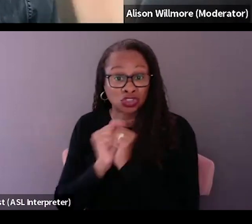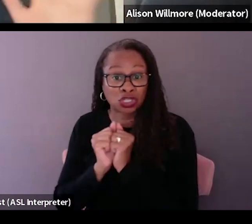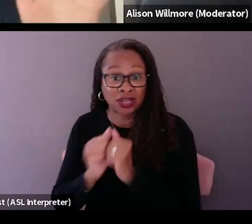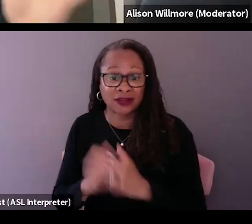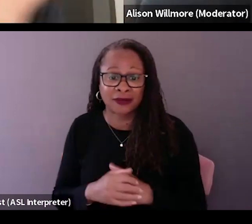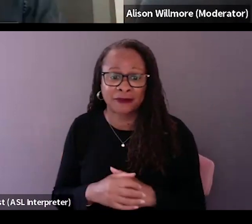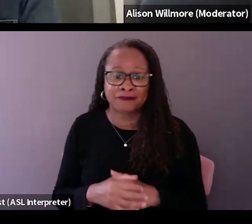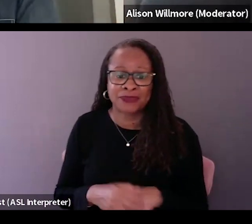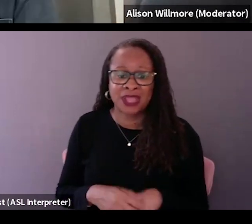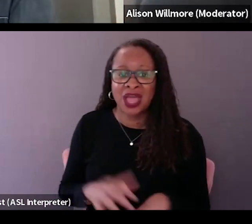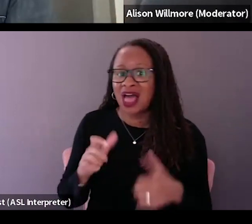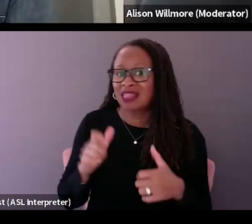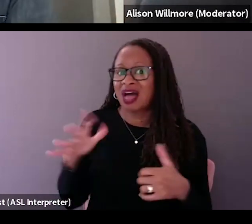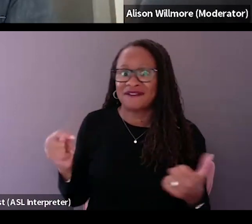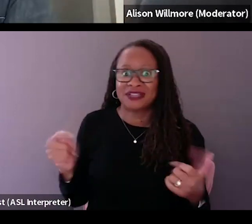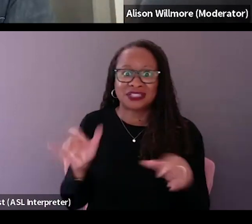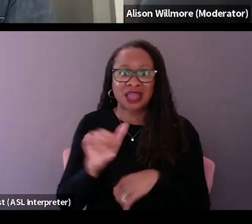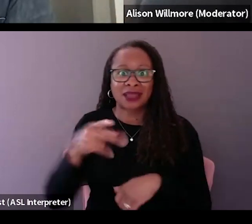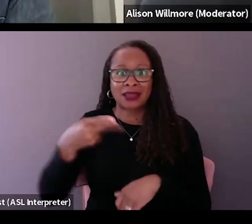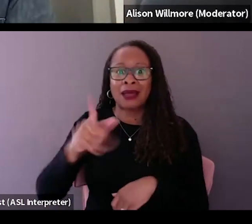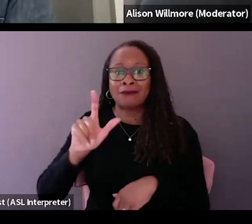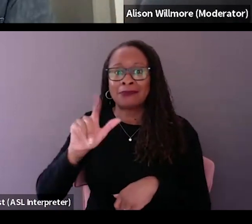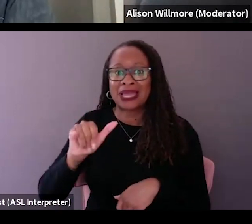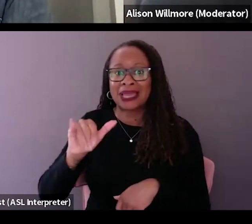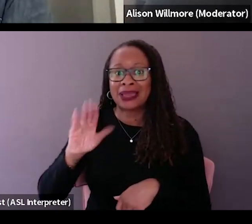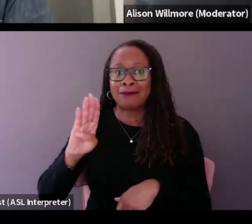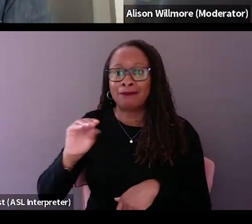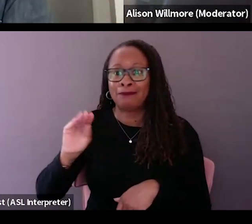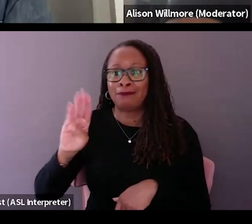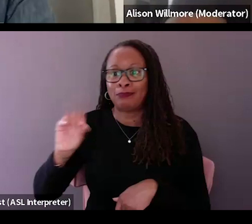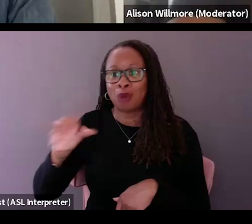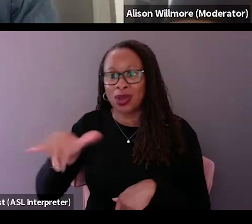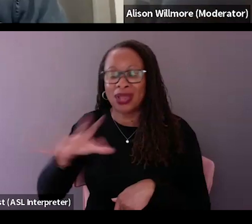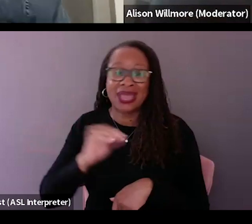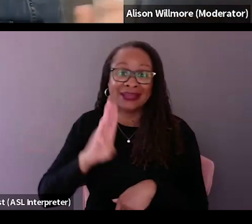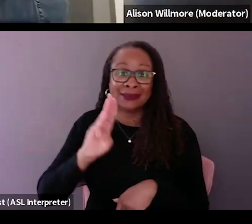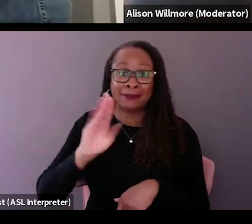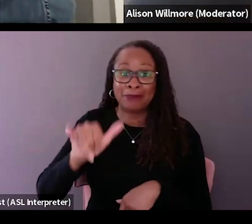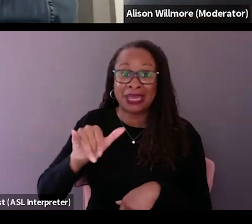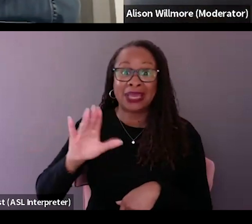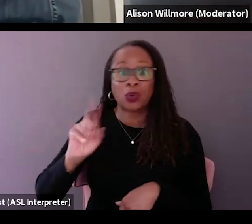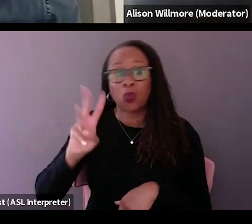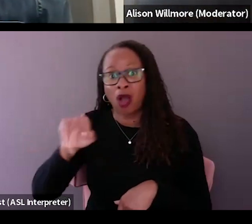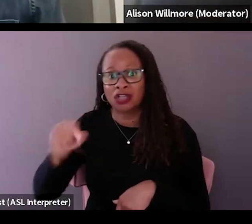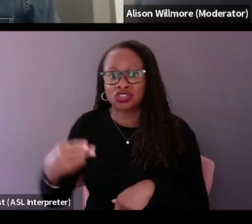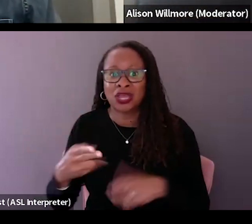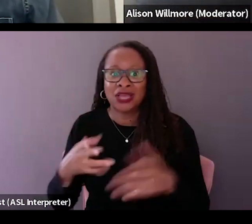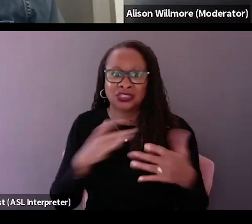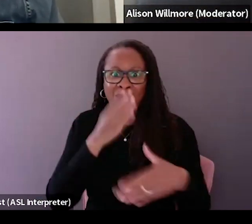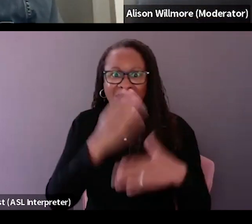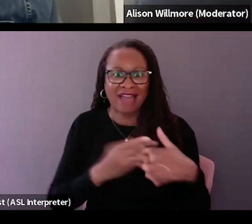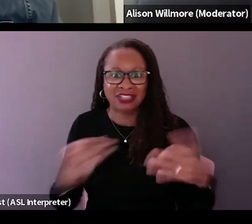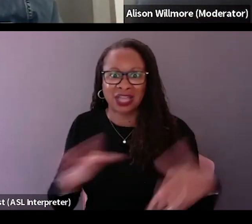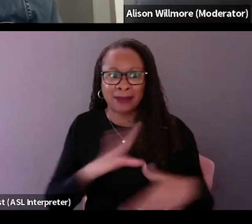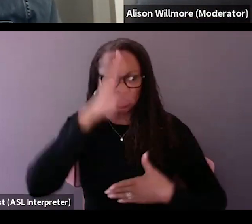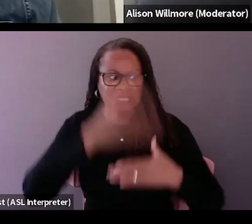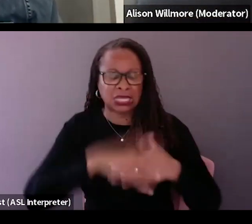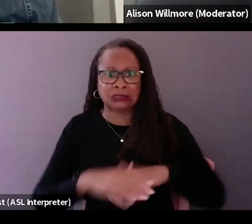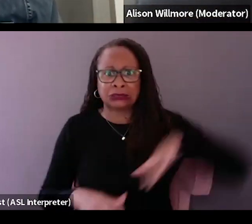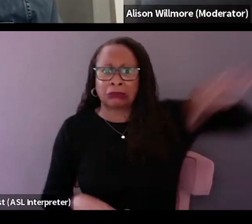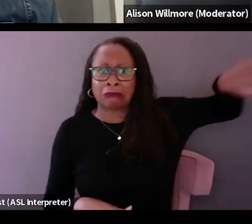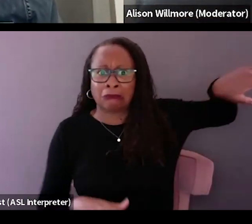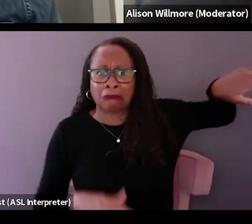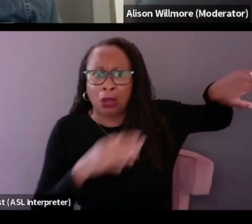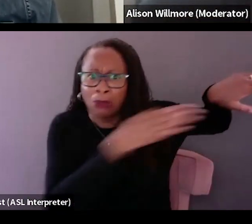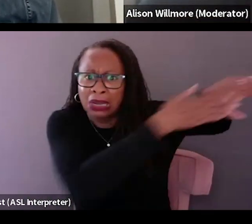like Pamela said, half the time she's like covering Dylan's eyes because it's her nude. So she took bathroom